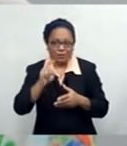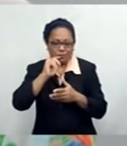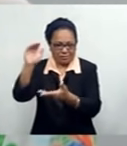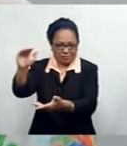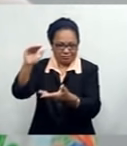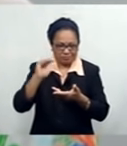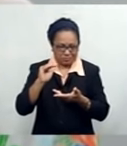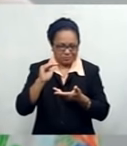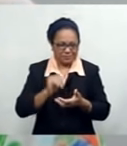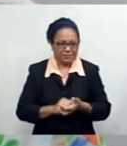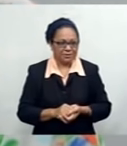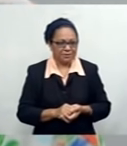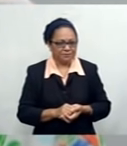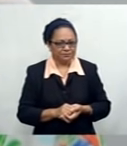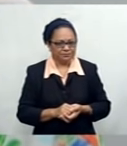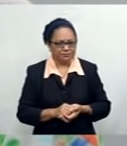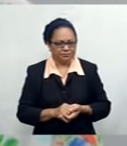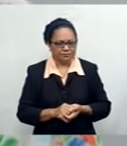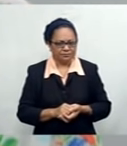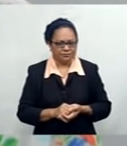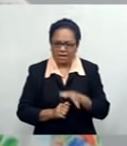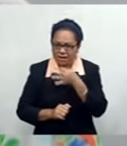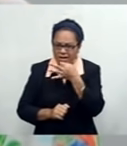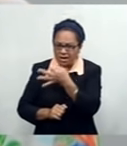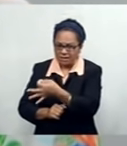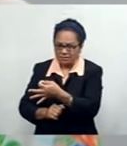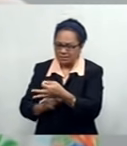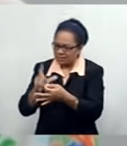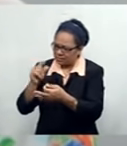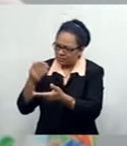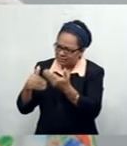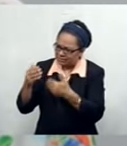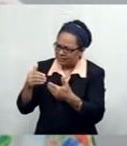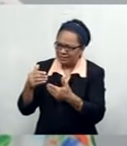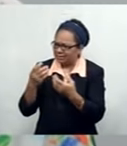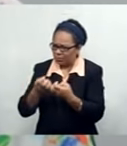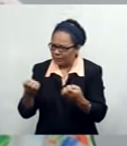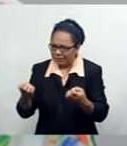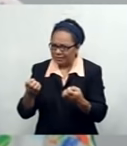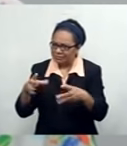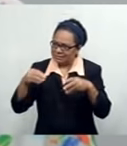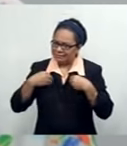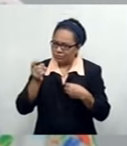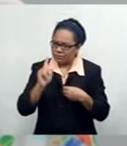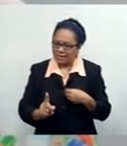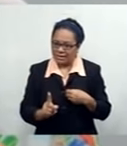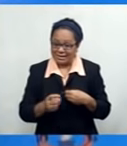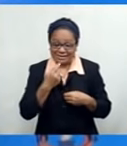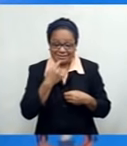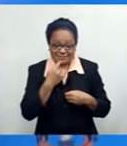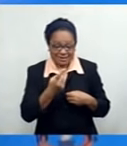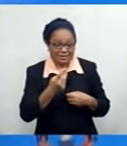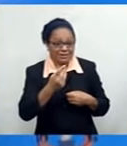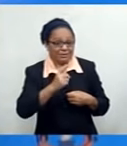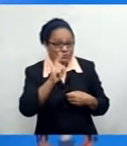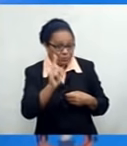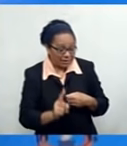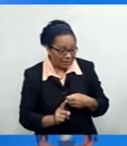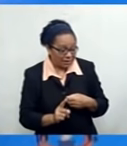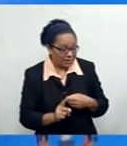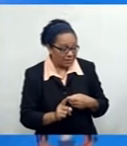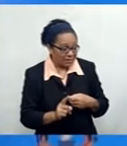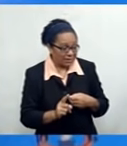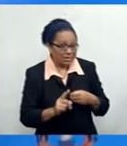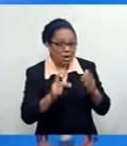Will you be able to tell us more about the equipments that you have here? Today, apart from this, the Project